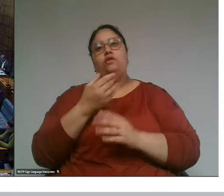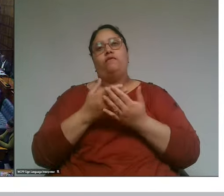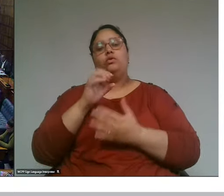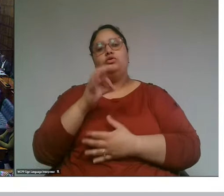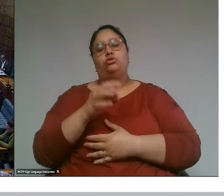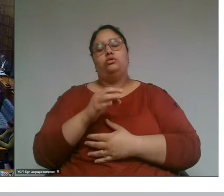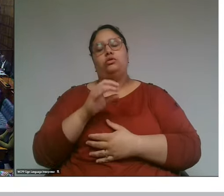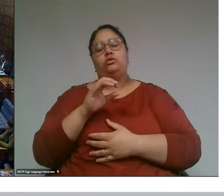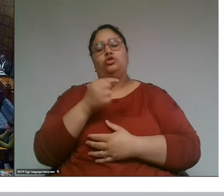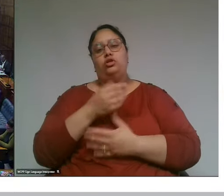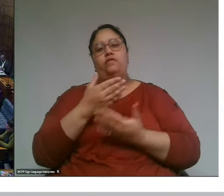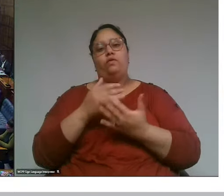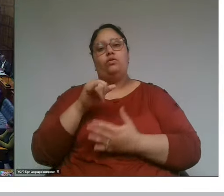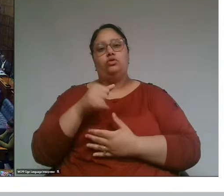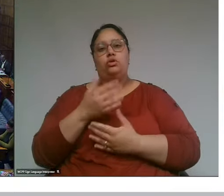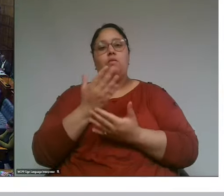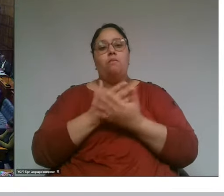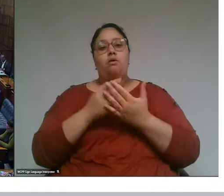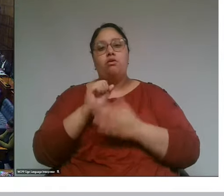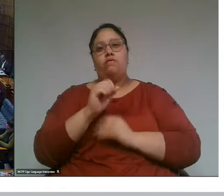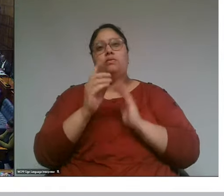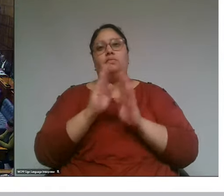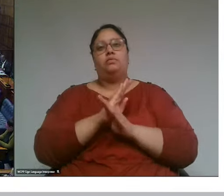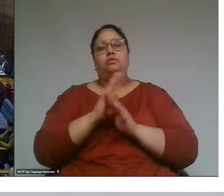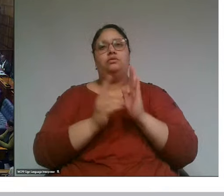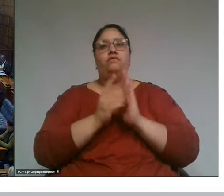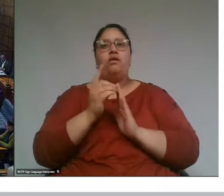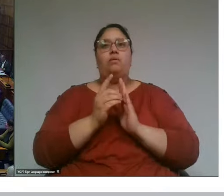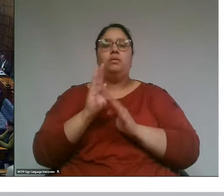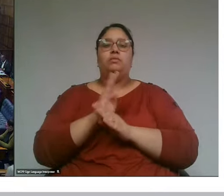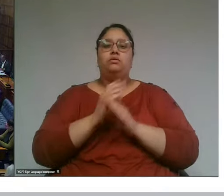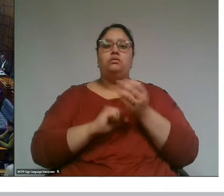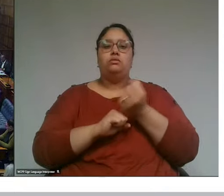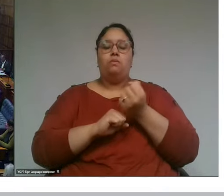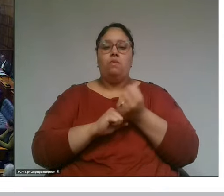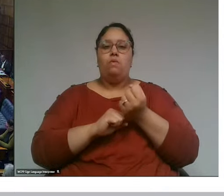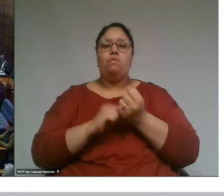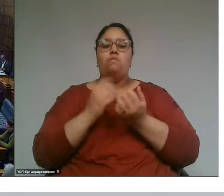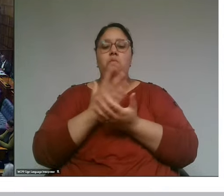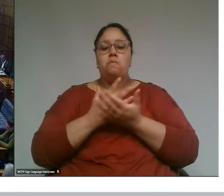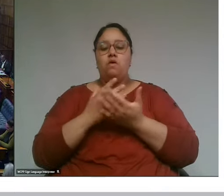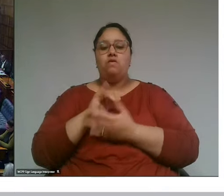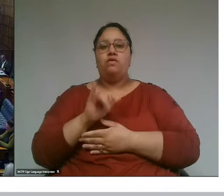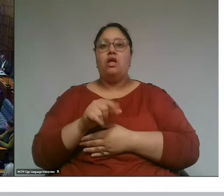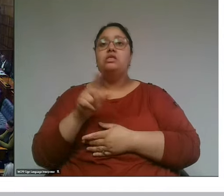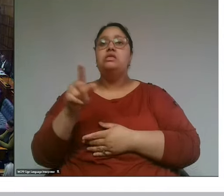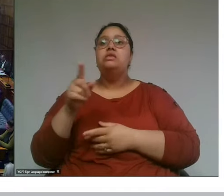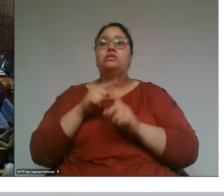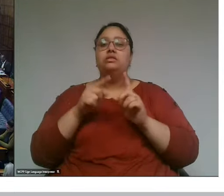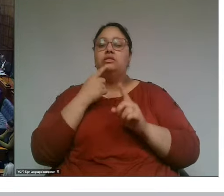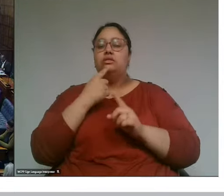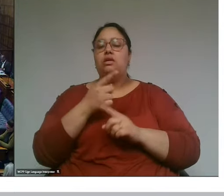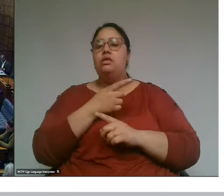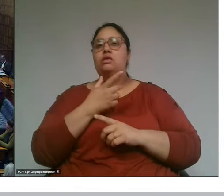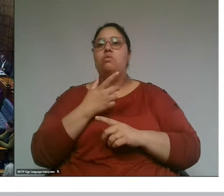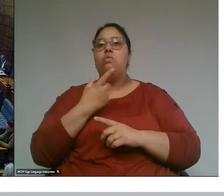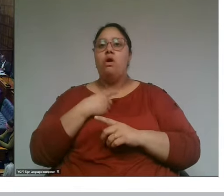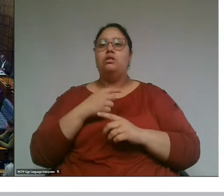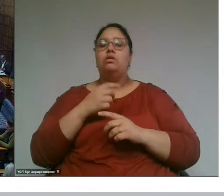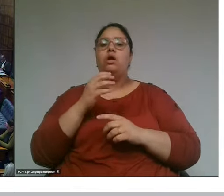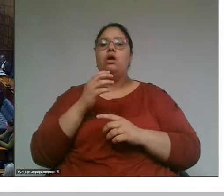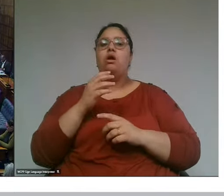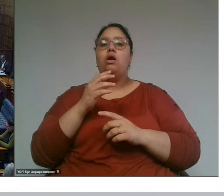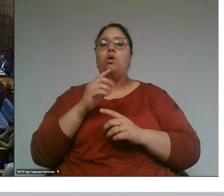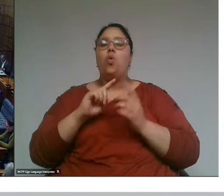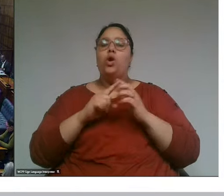it being about business uh development and business support being part of it being about growing Investments and exports as part